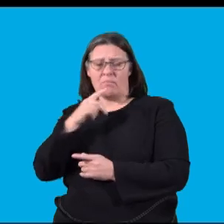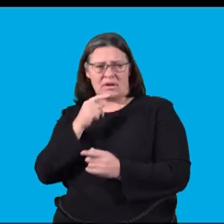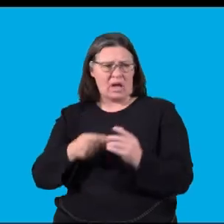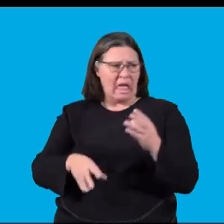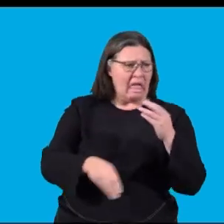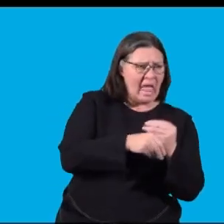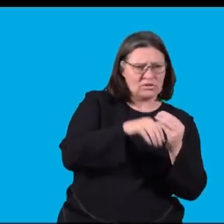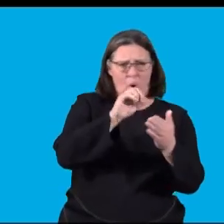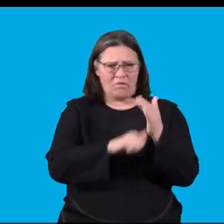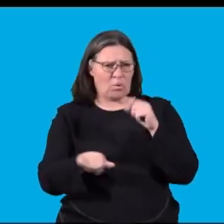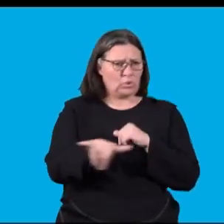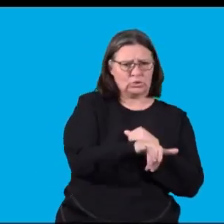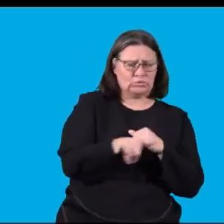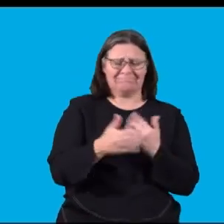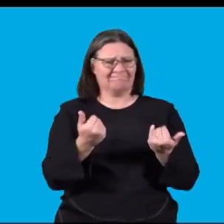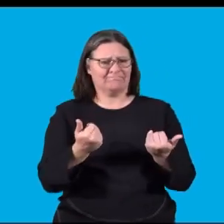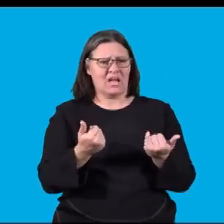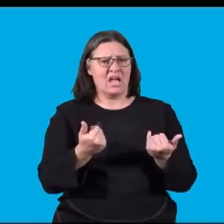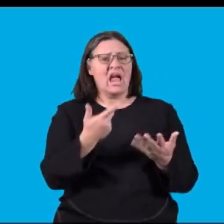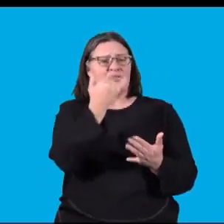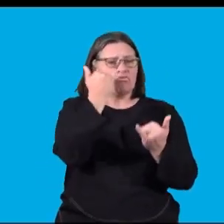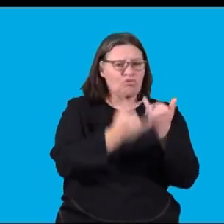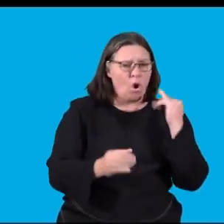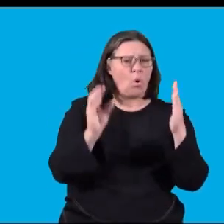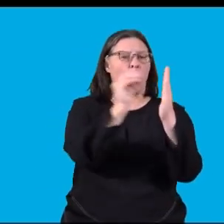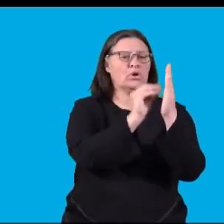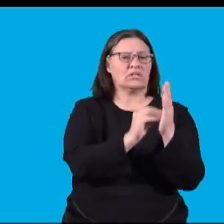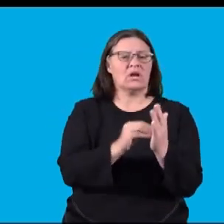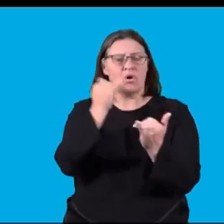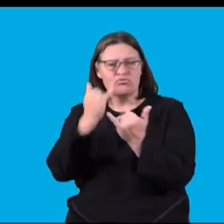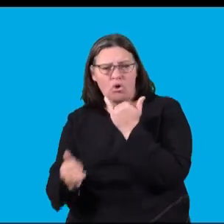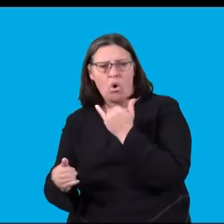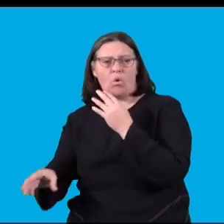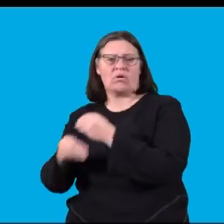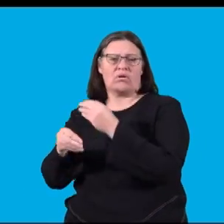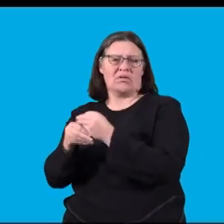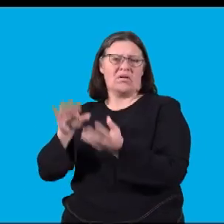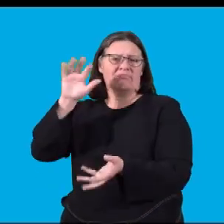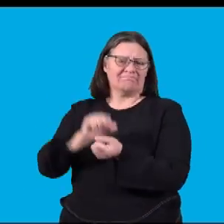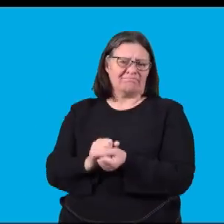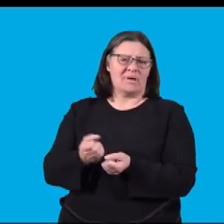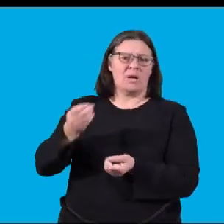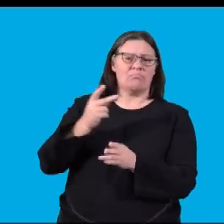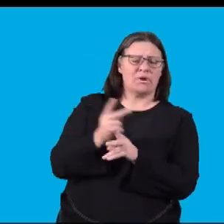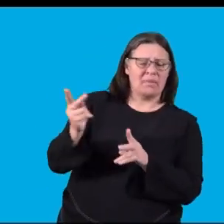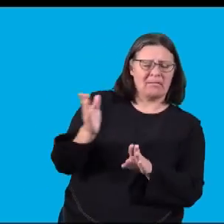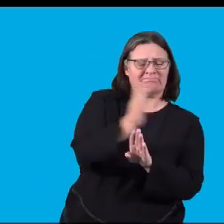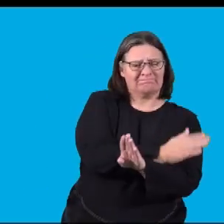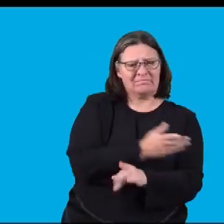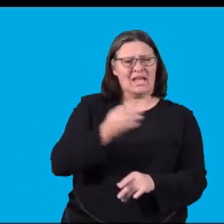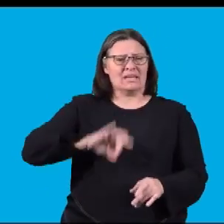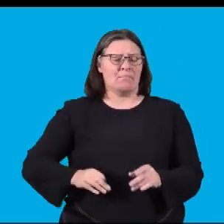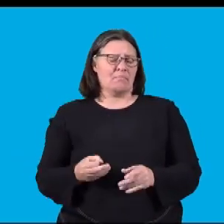and incorrectly recording accrued expenses, accrued income, prepaid expenses, and income received